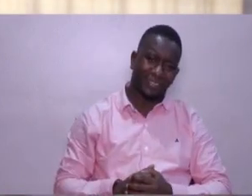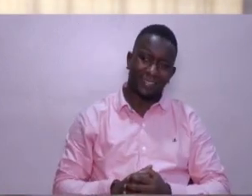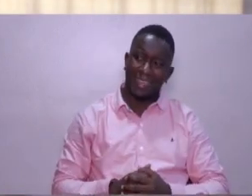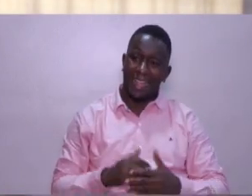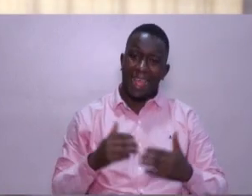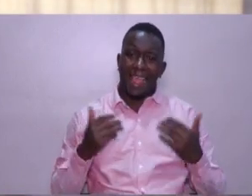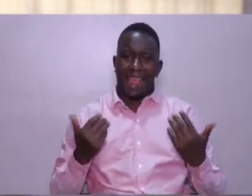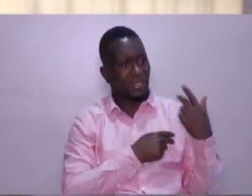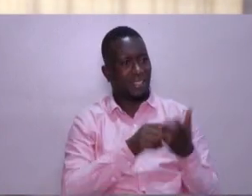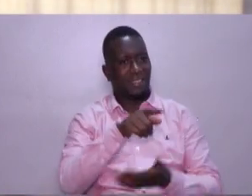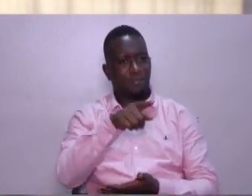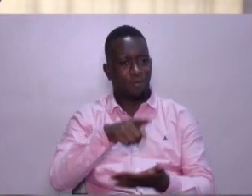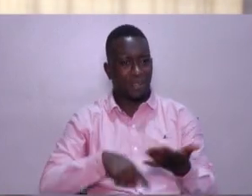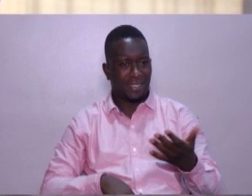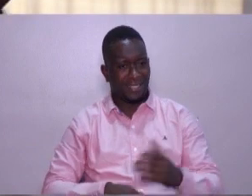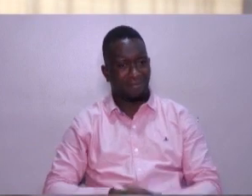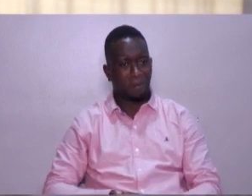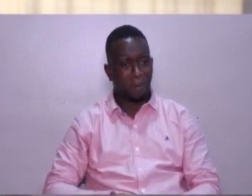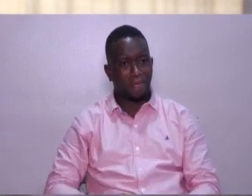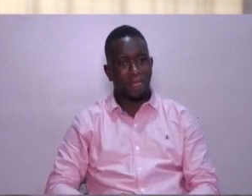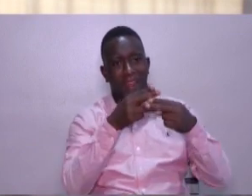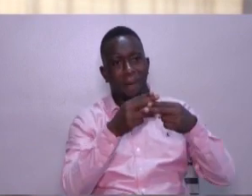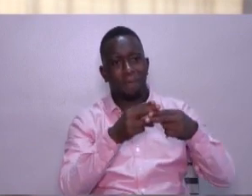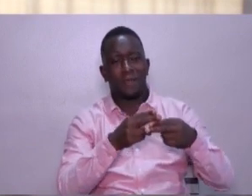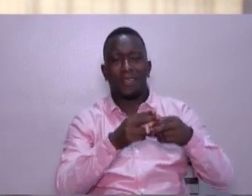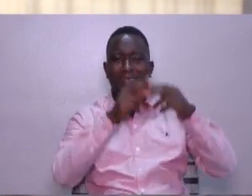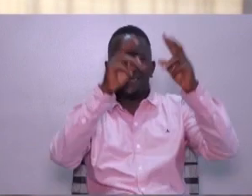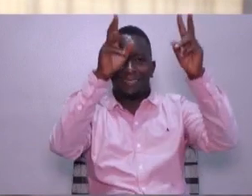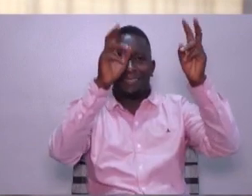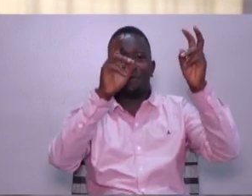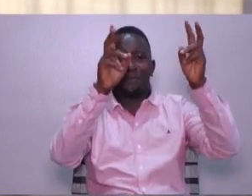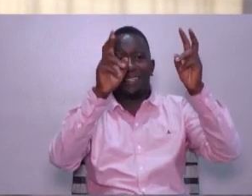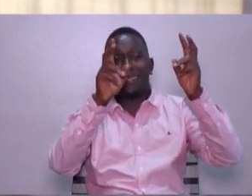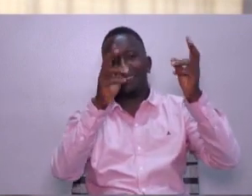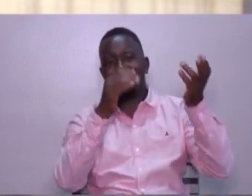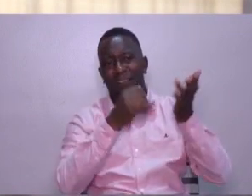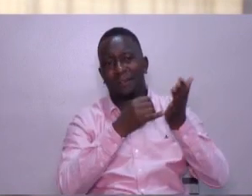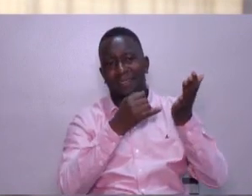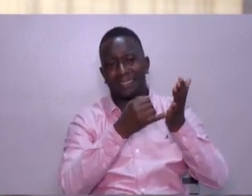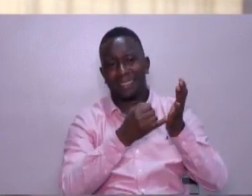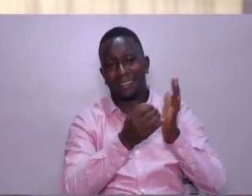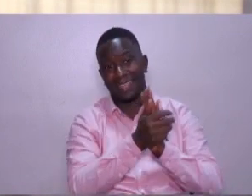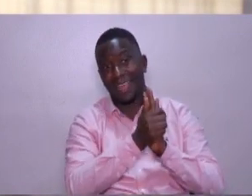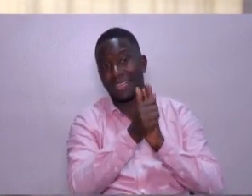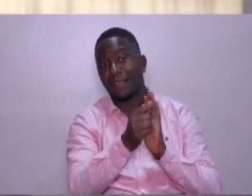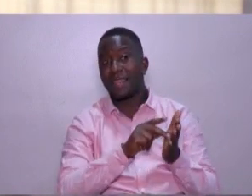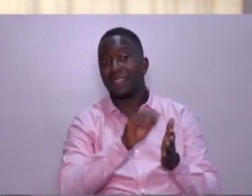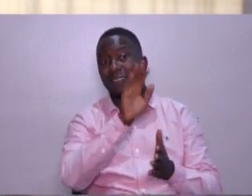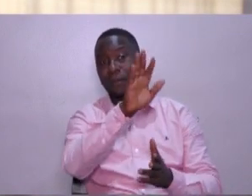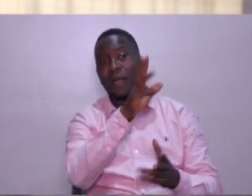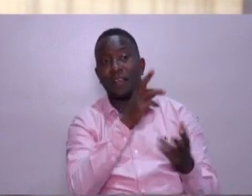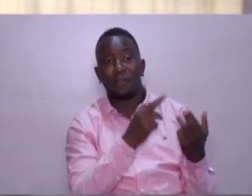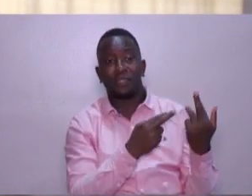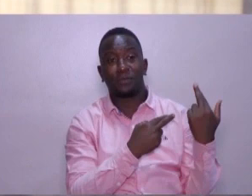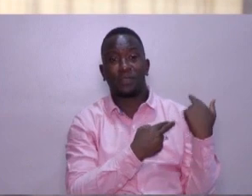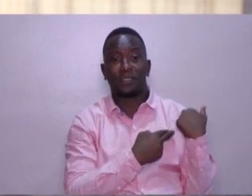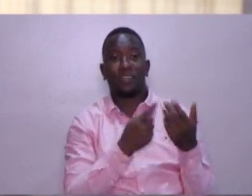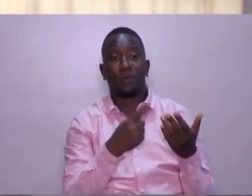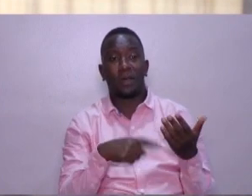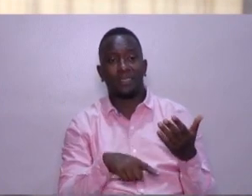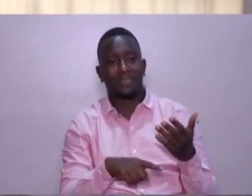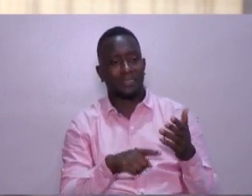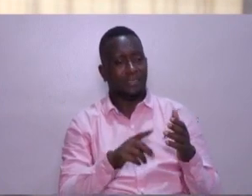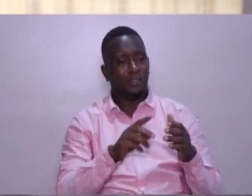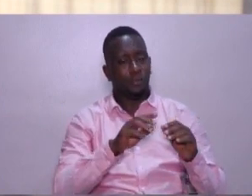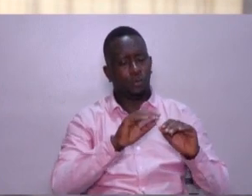the task for you are called the subject matter expert. That means it's your responsibility to break down your curriculum. We are emphasizing this again.